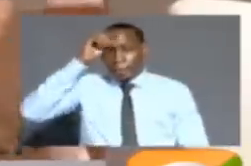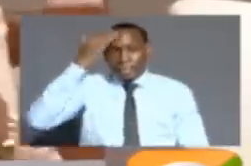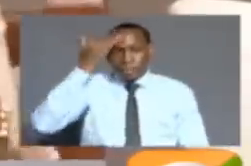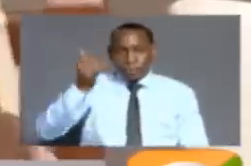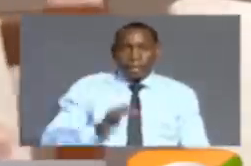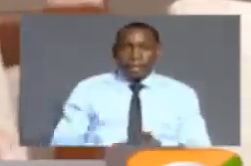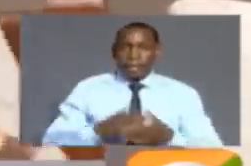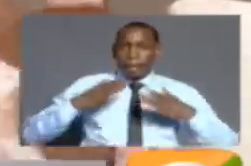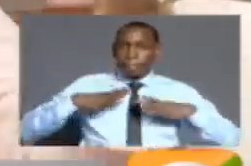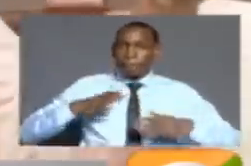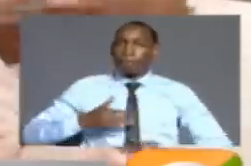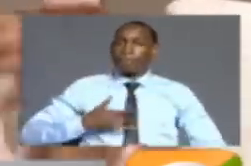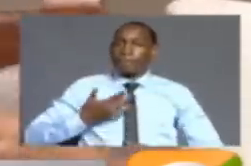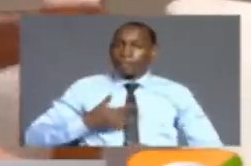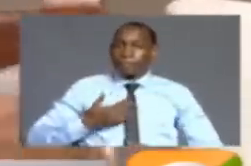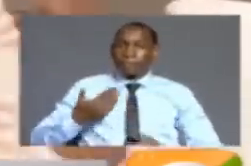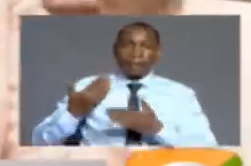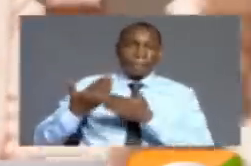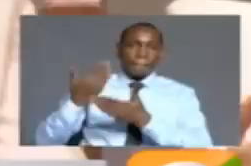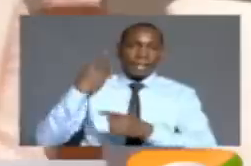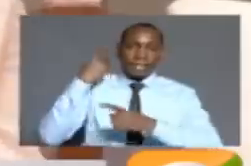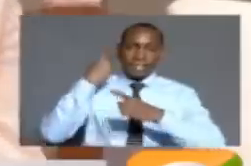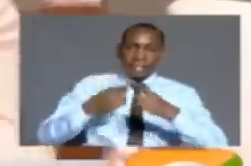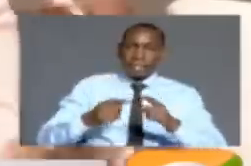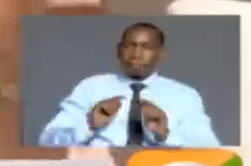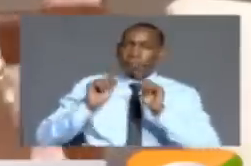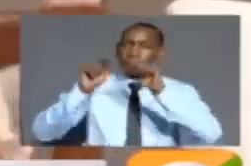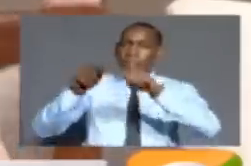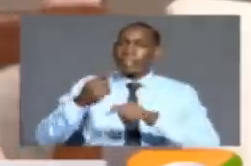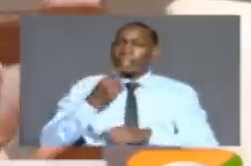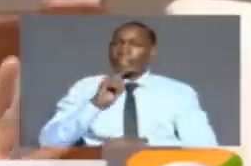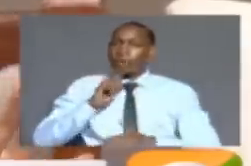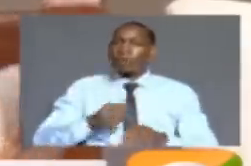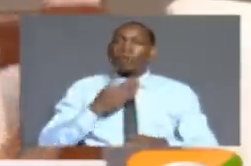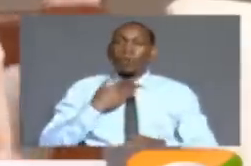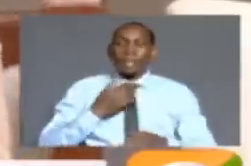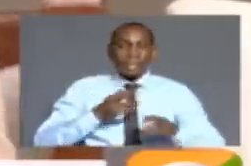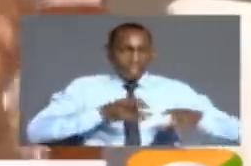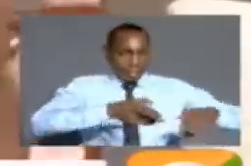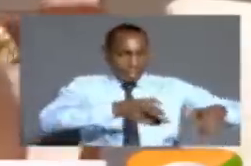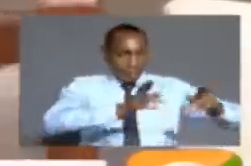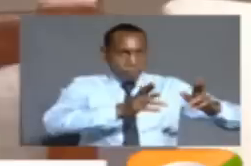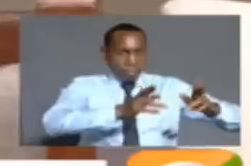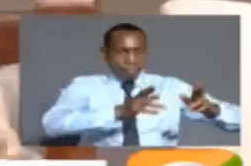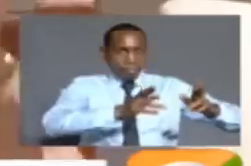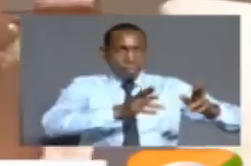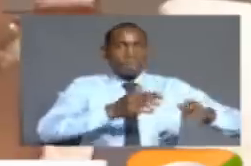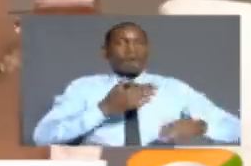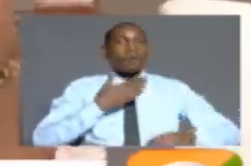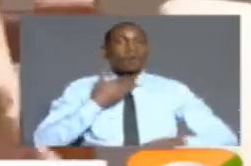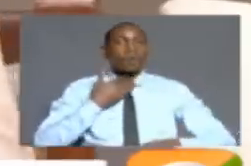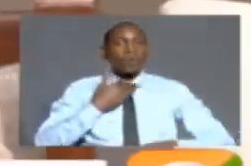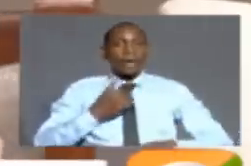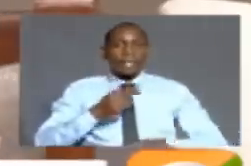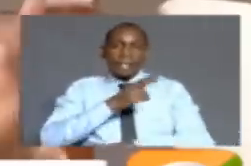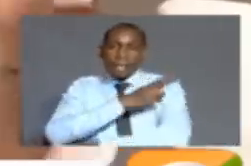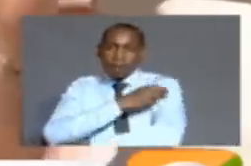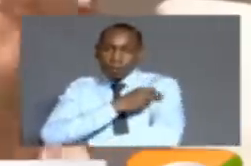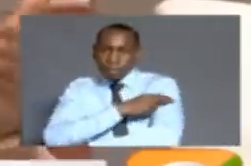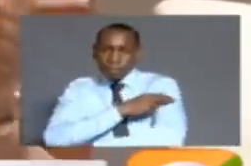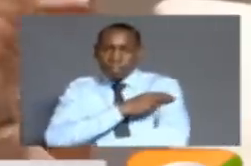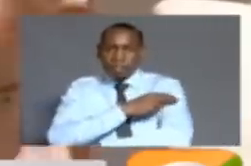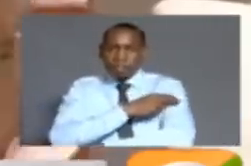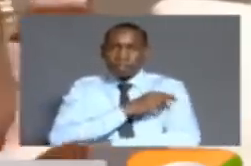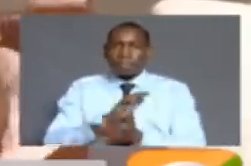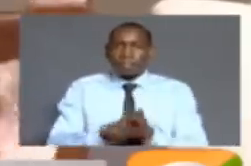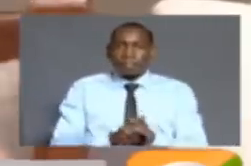Because the citizenry fail, I came out last year and I told you that what we wanted was a road. Yes. What we wanted most was you build a this hospital. Road? But then